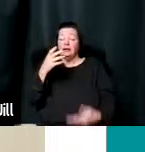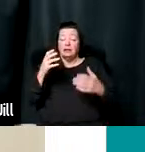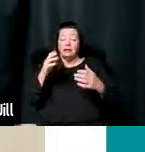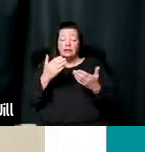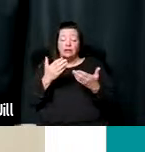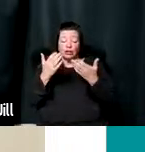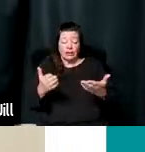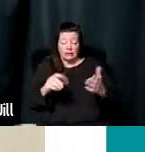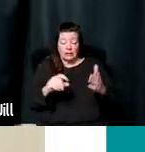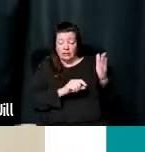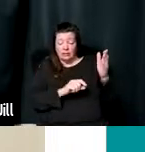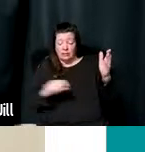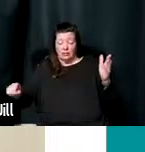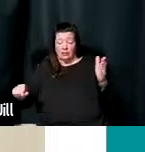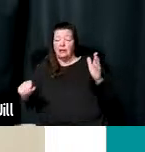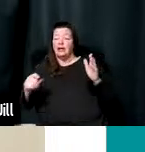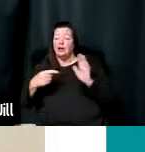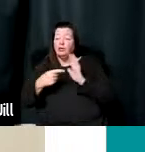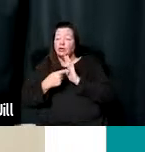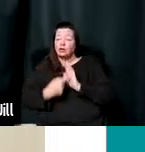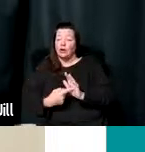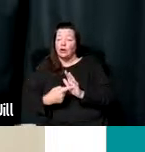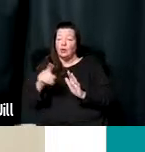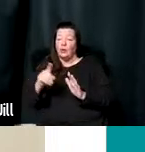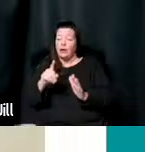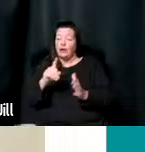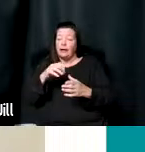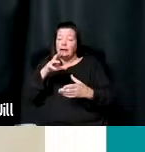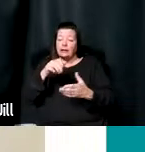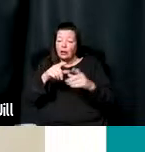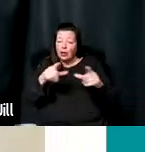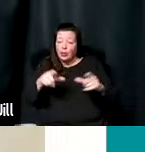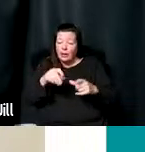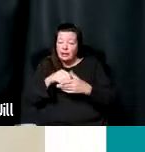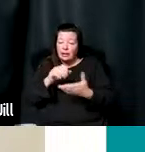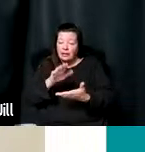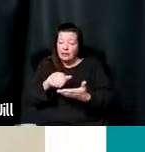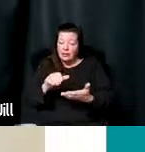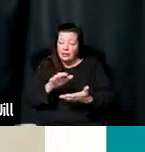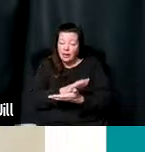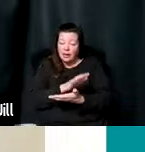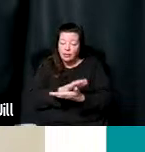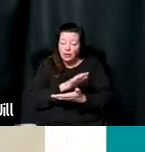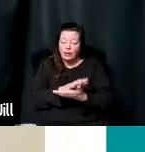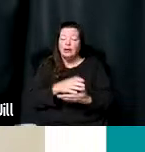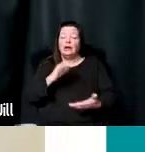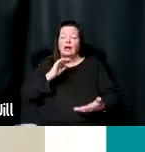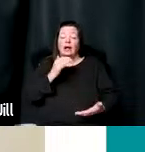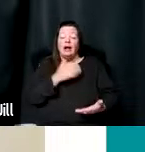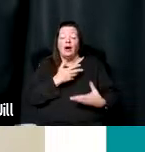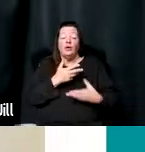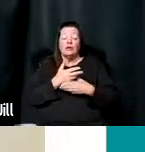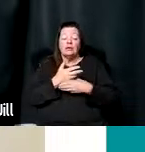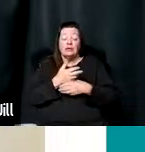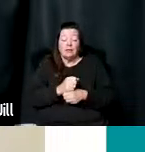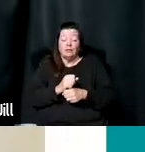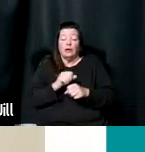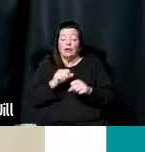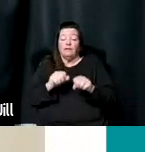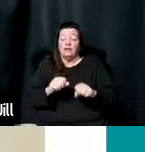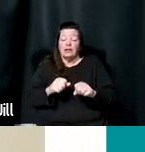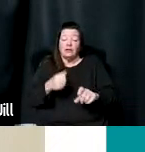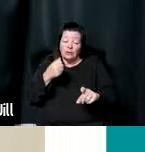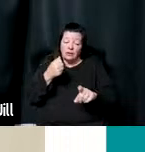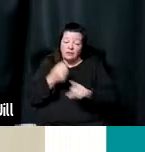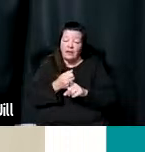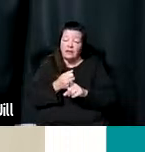bottom, if you're interested in this, we'll get you to the information you're looking for. Our summary of potential effects to archaeological resources within